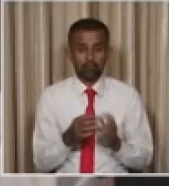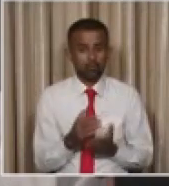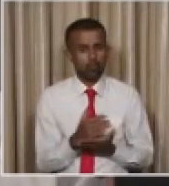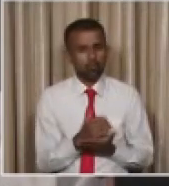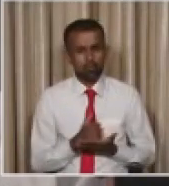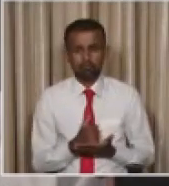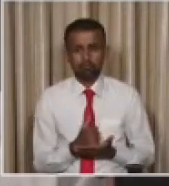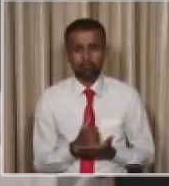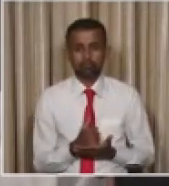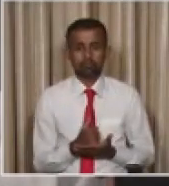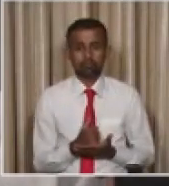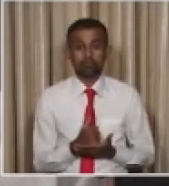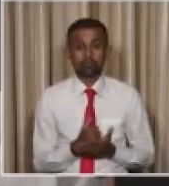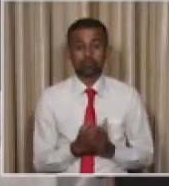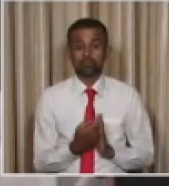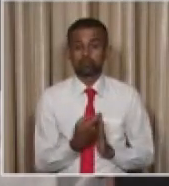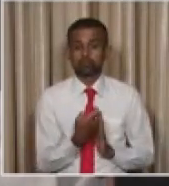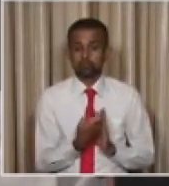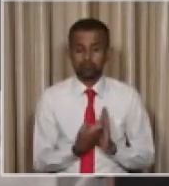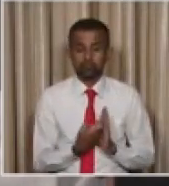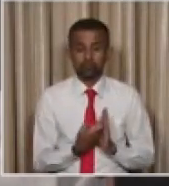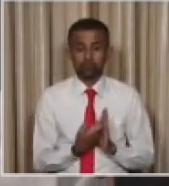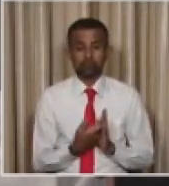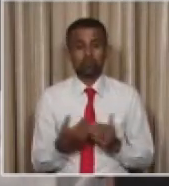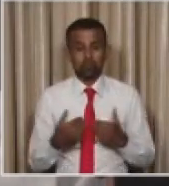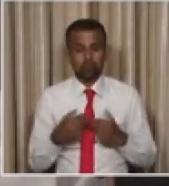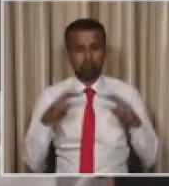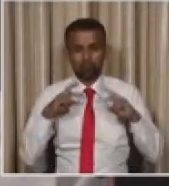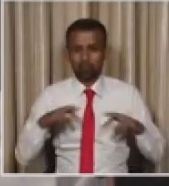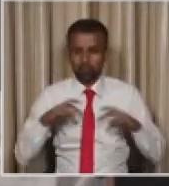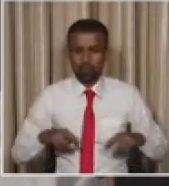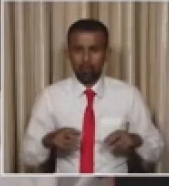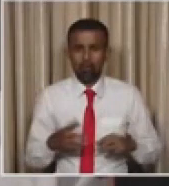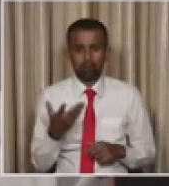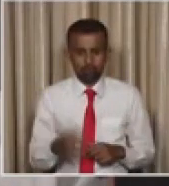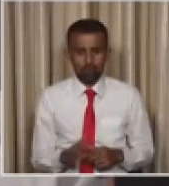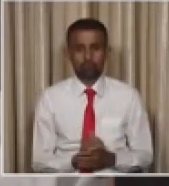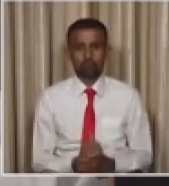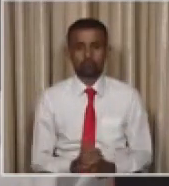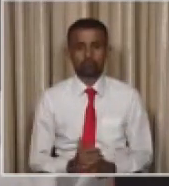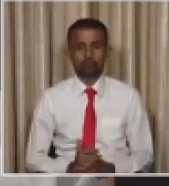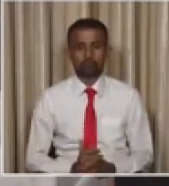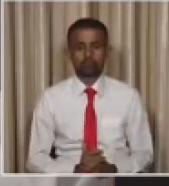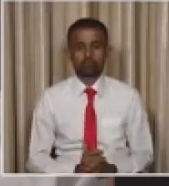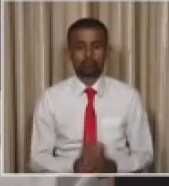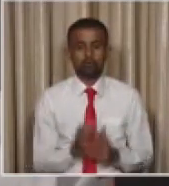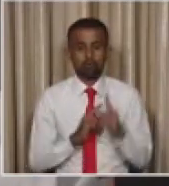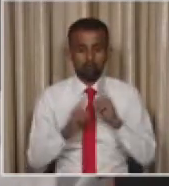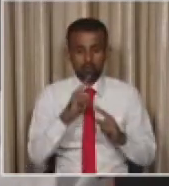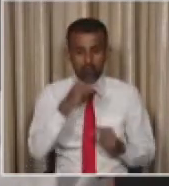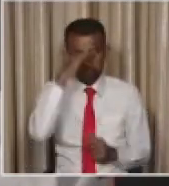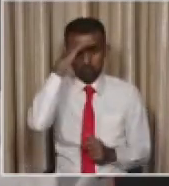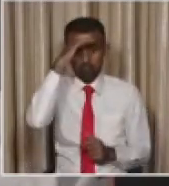the case of the Kamalavati and other versus the